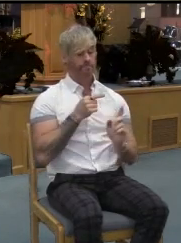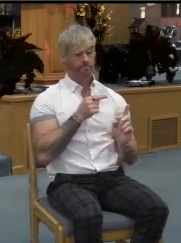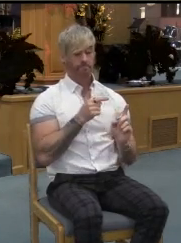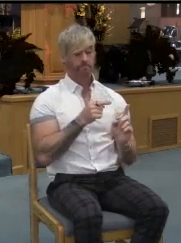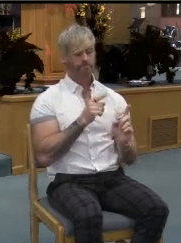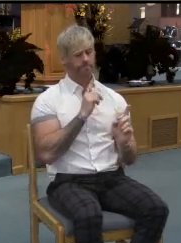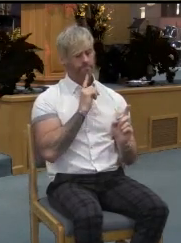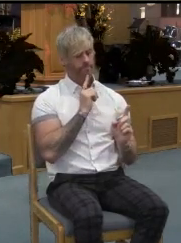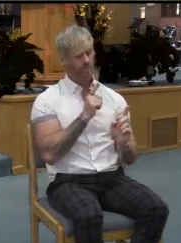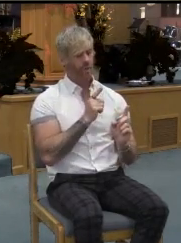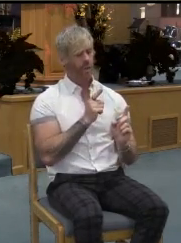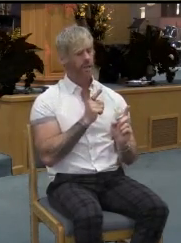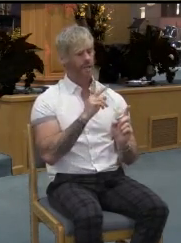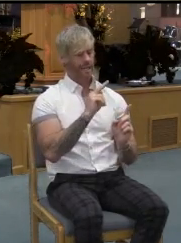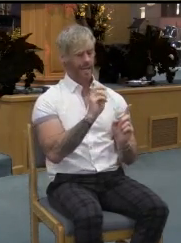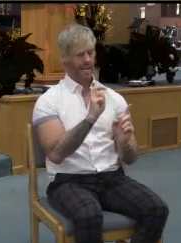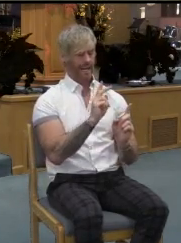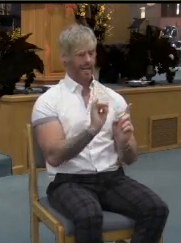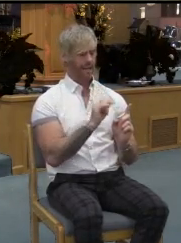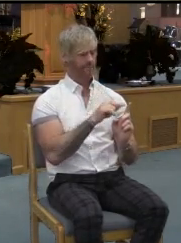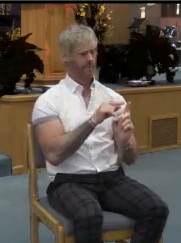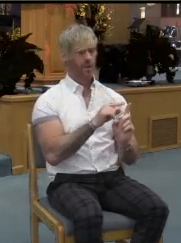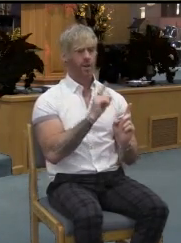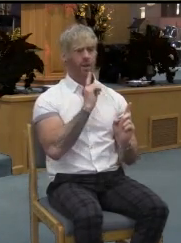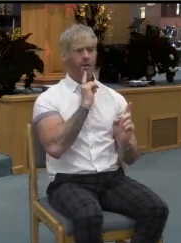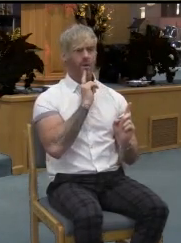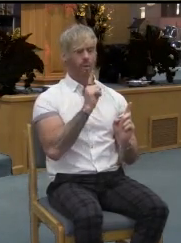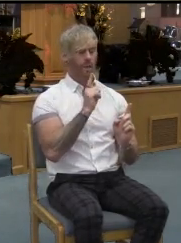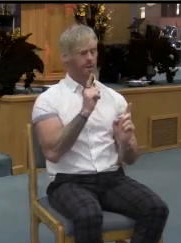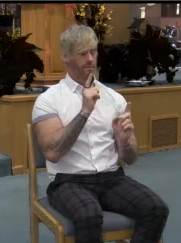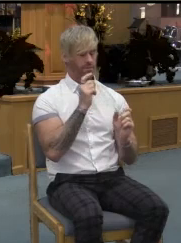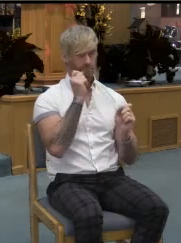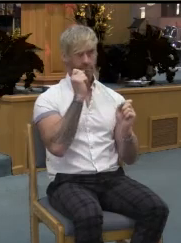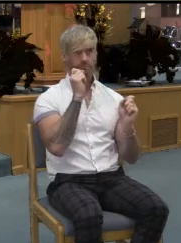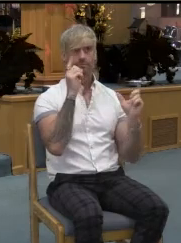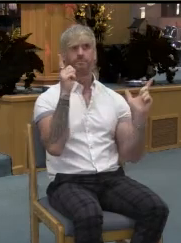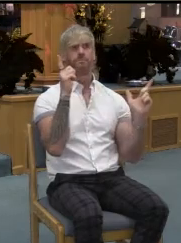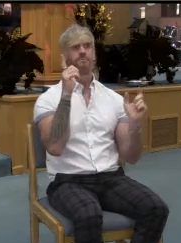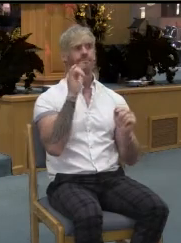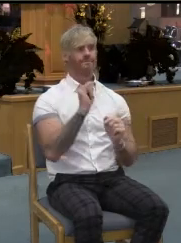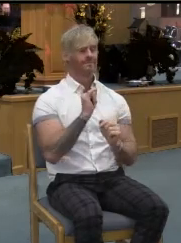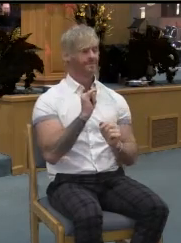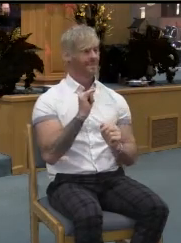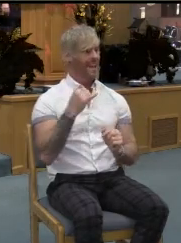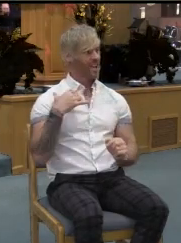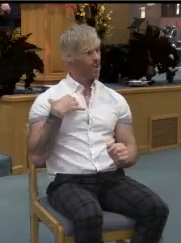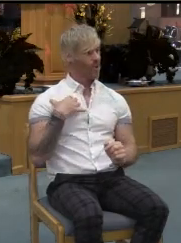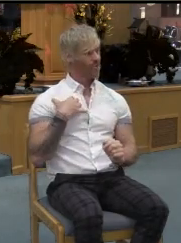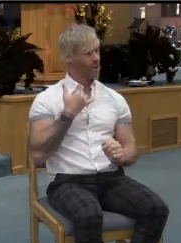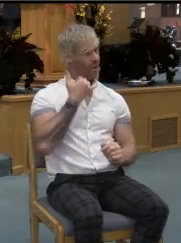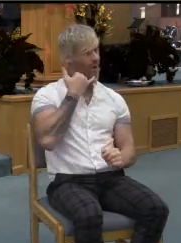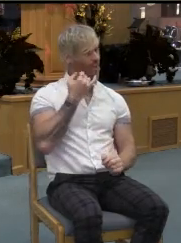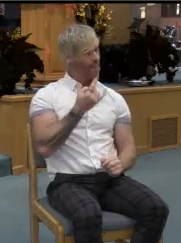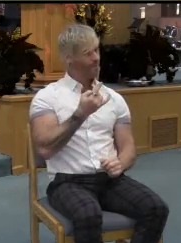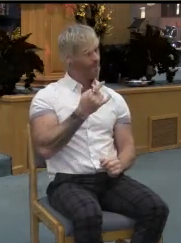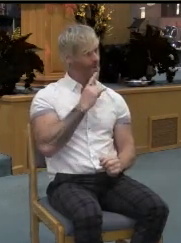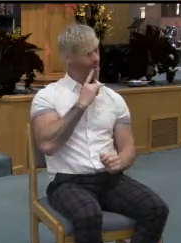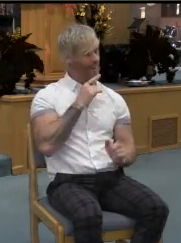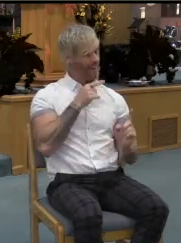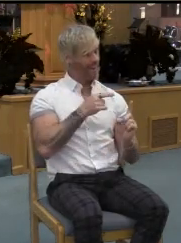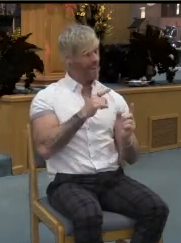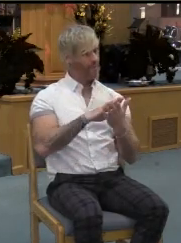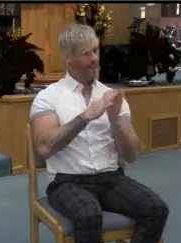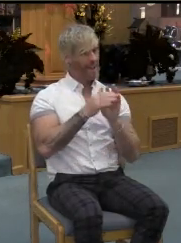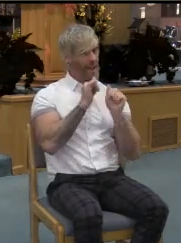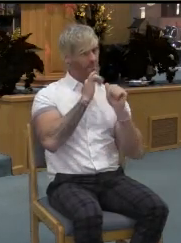he just was so astounded that Coach had called him. And I was so blessed by that. So we're thankful for our